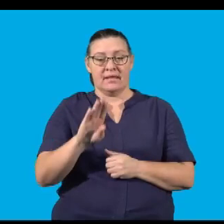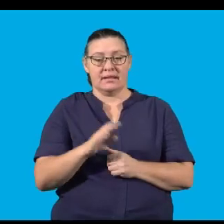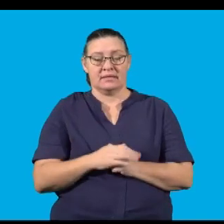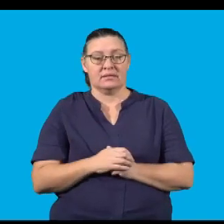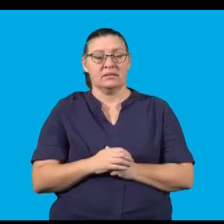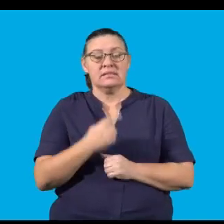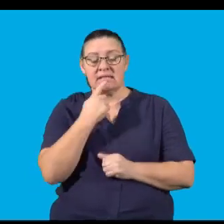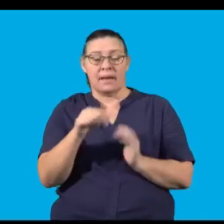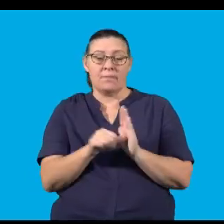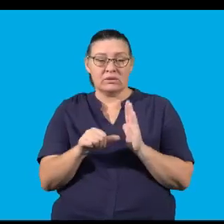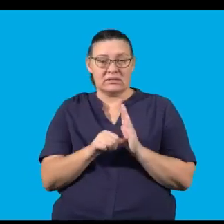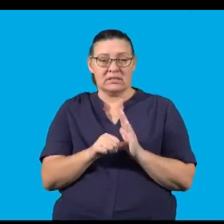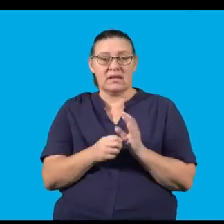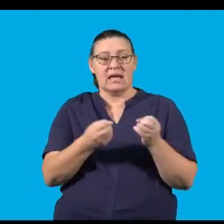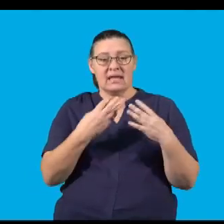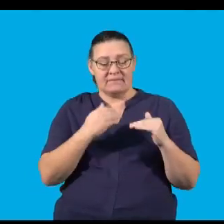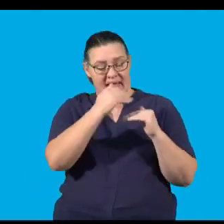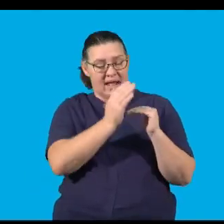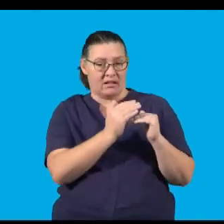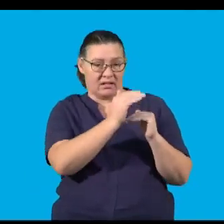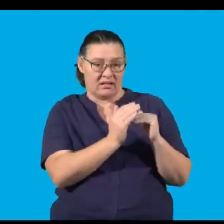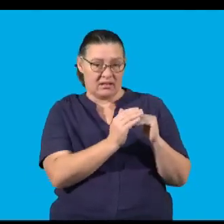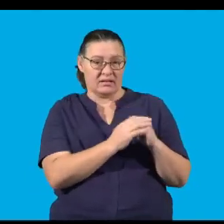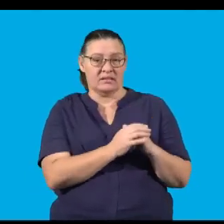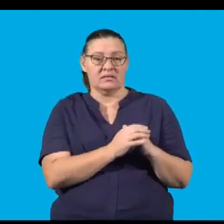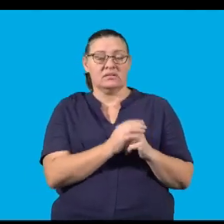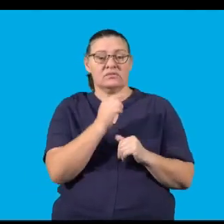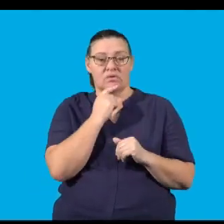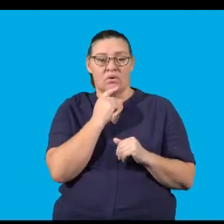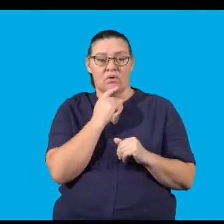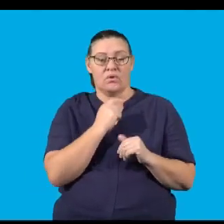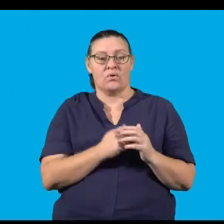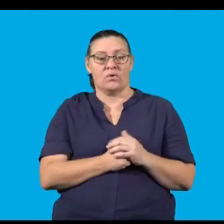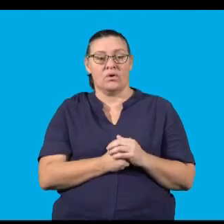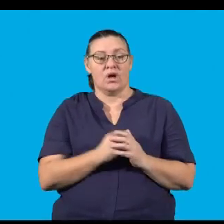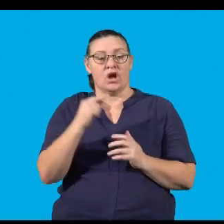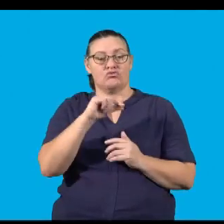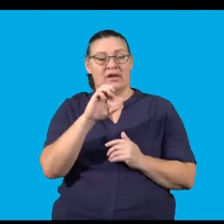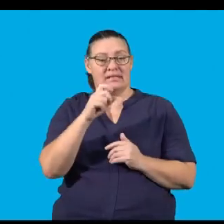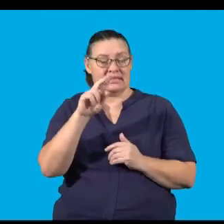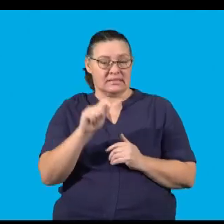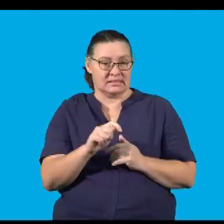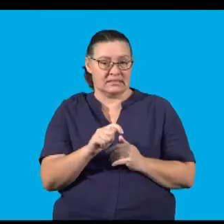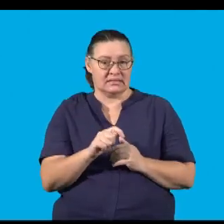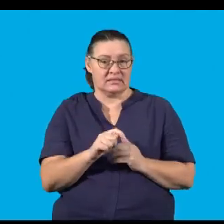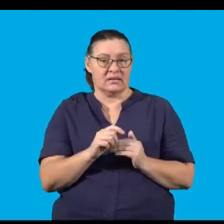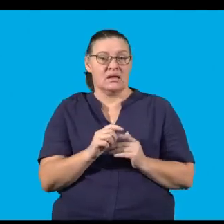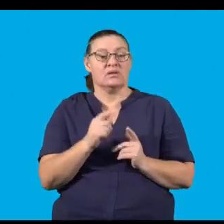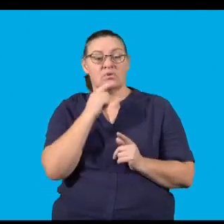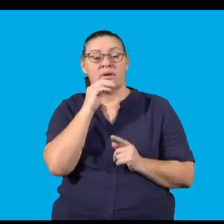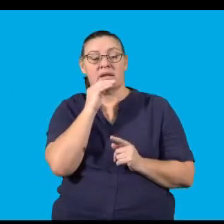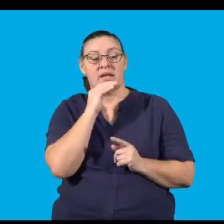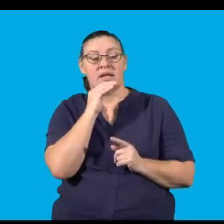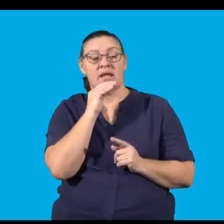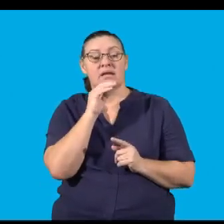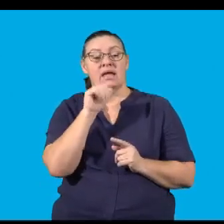remember I said to you it's important, they've given us this little angle here. So I can say the gradient of AB is